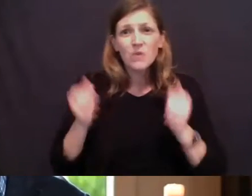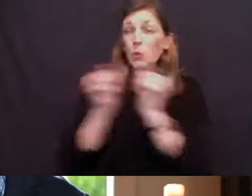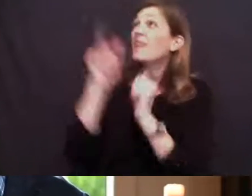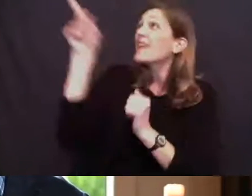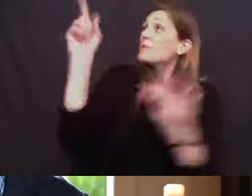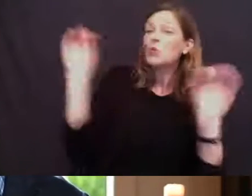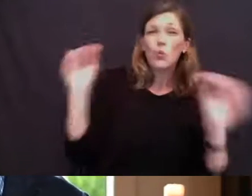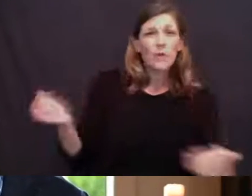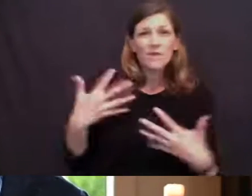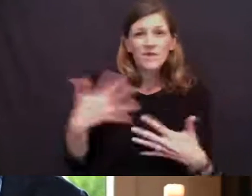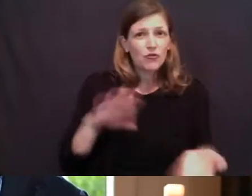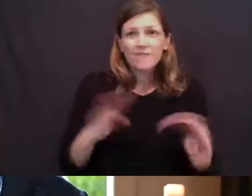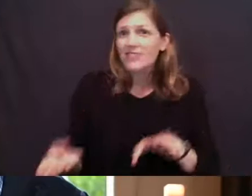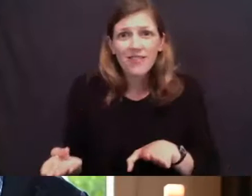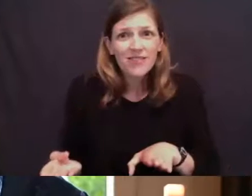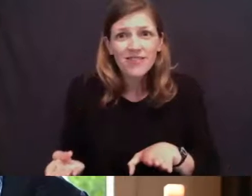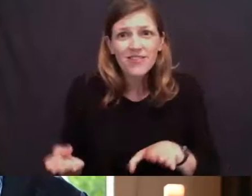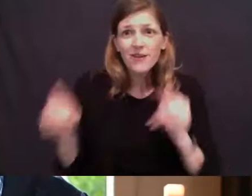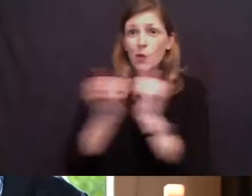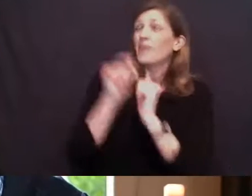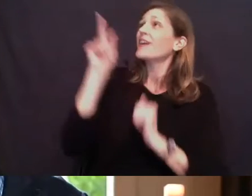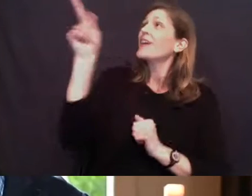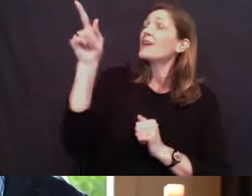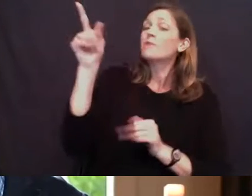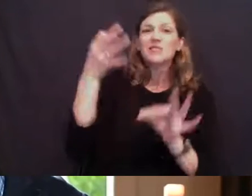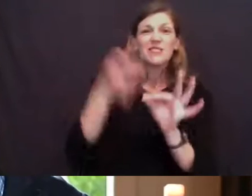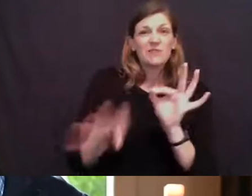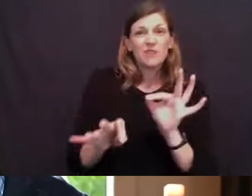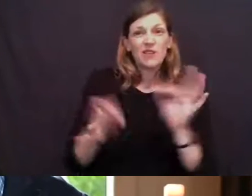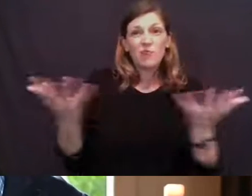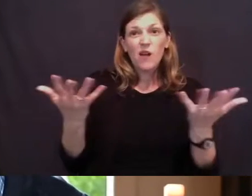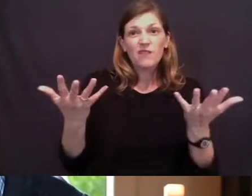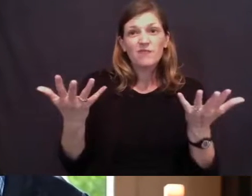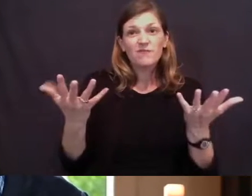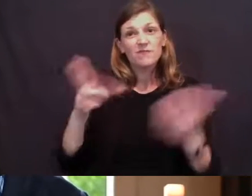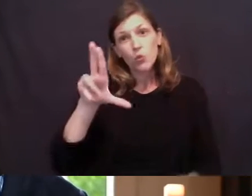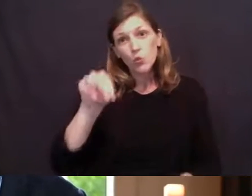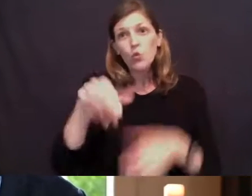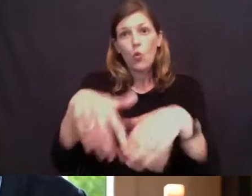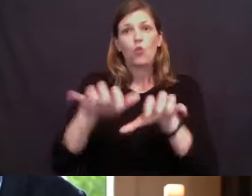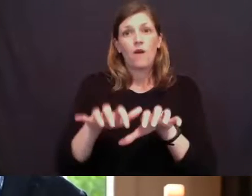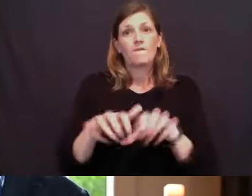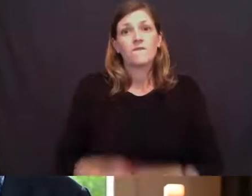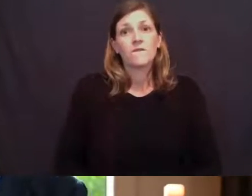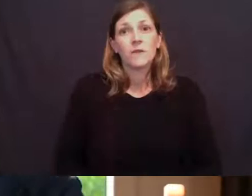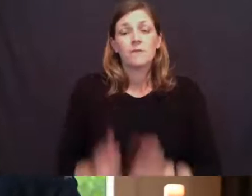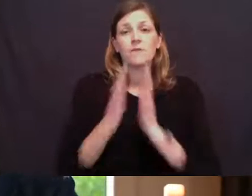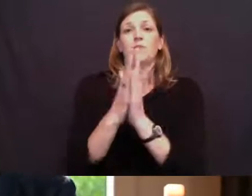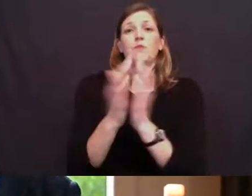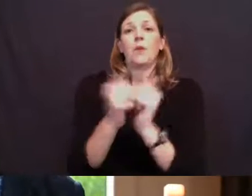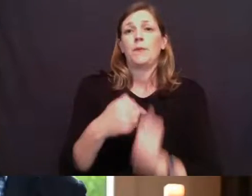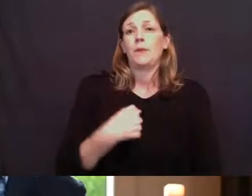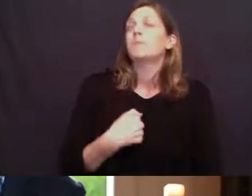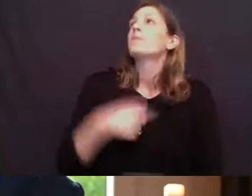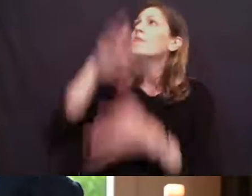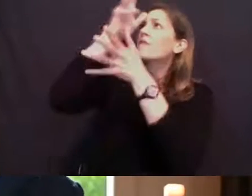fear in death. With him, there is simply no grave. Would you pray with me? Father,